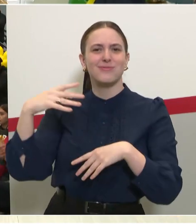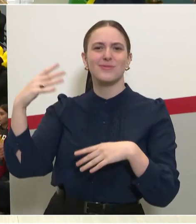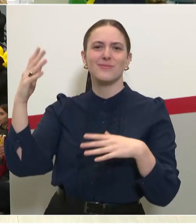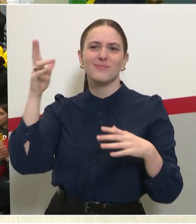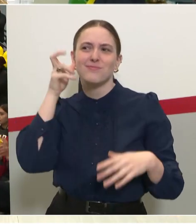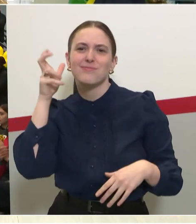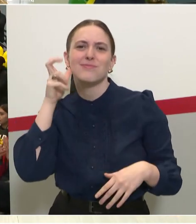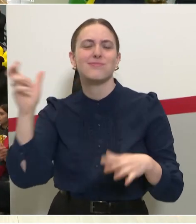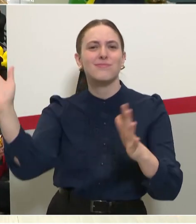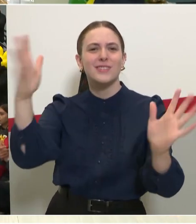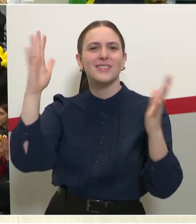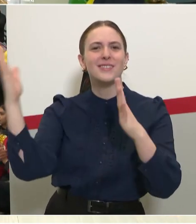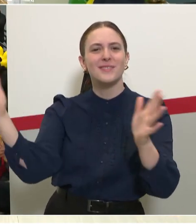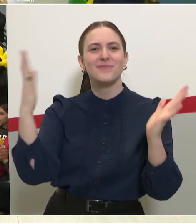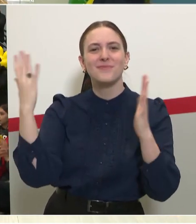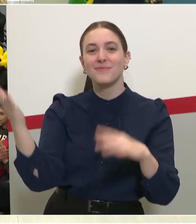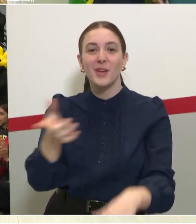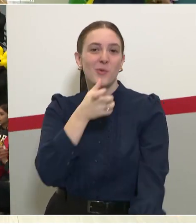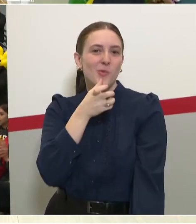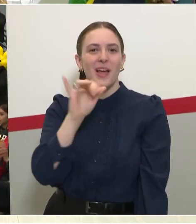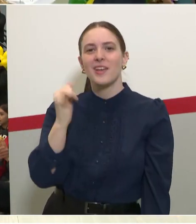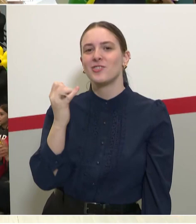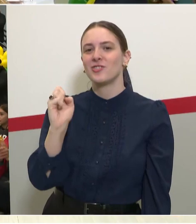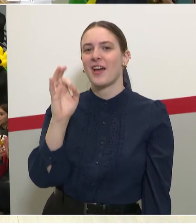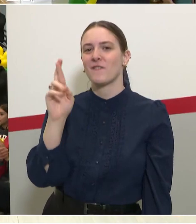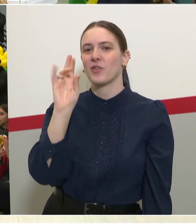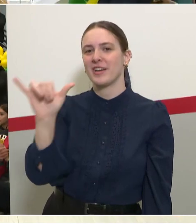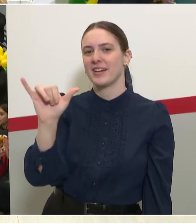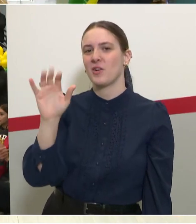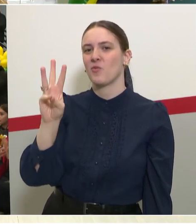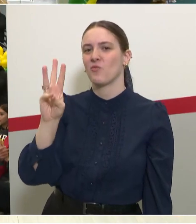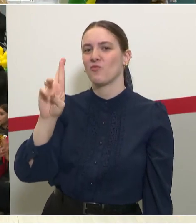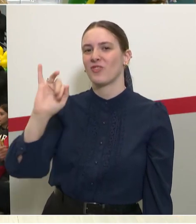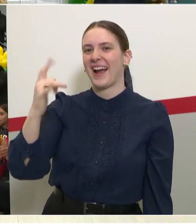Our own Mr. Jeffrey Wright.